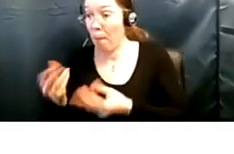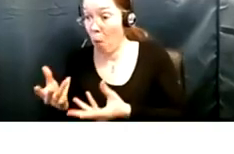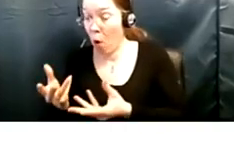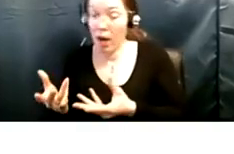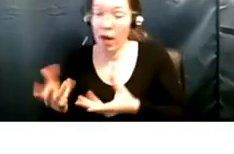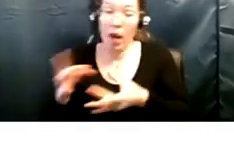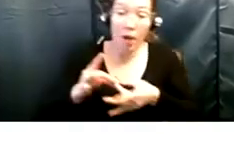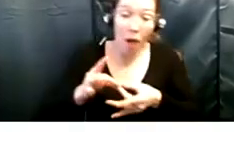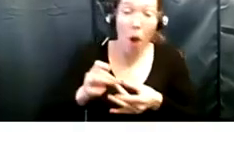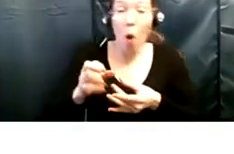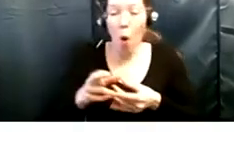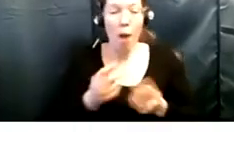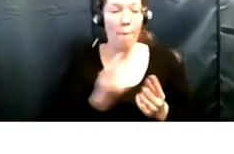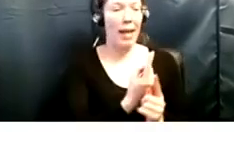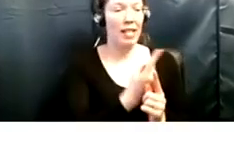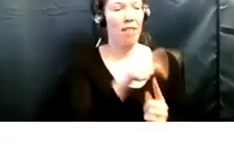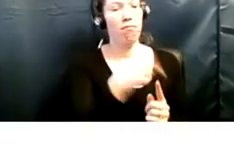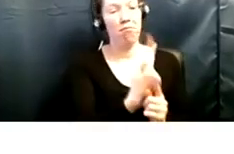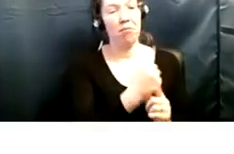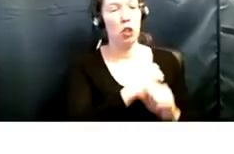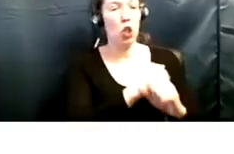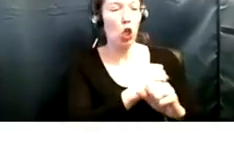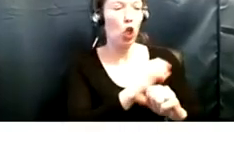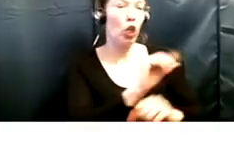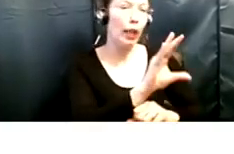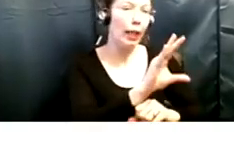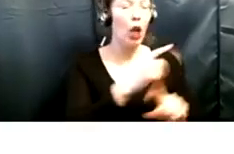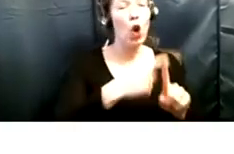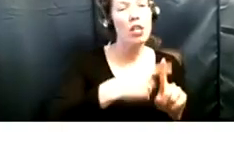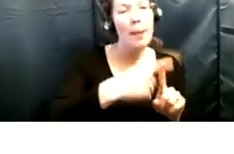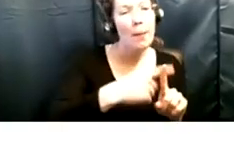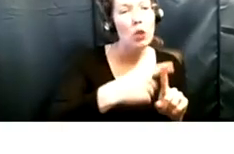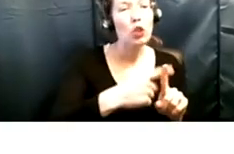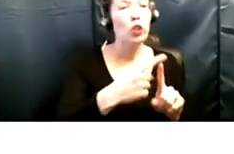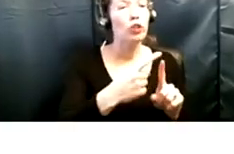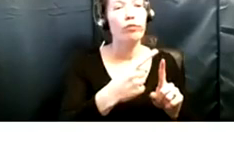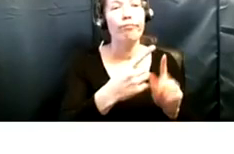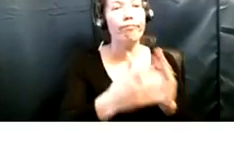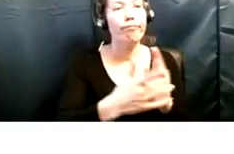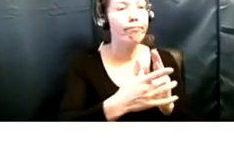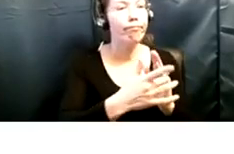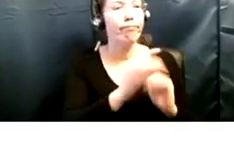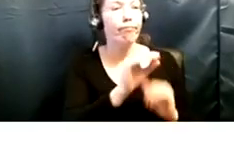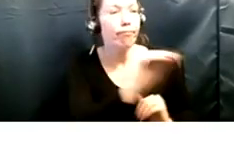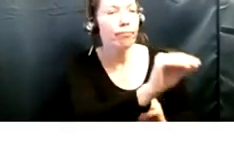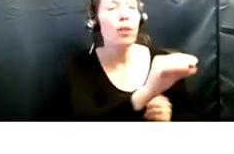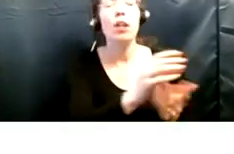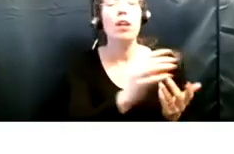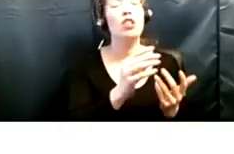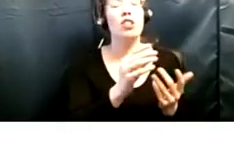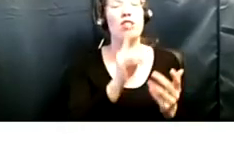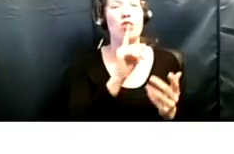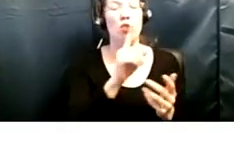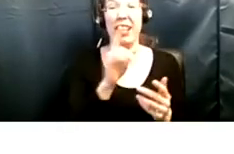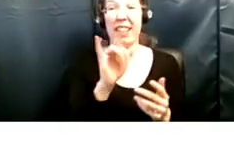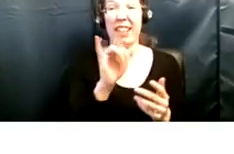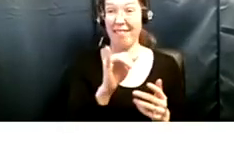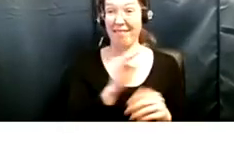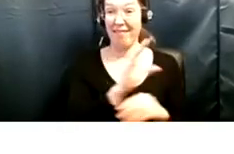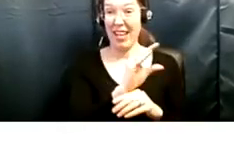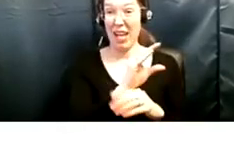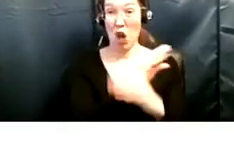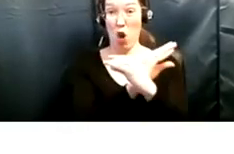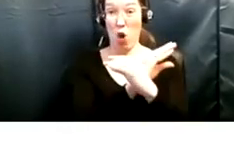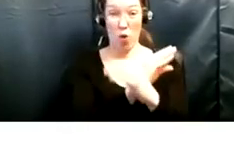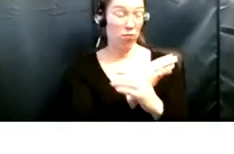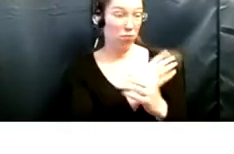person's home, maybe a security system or a thermostat or things like that. But especially that two-way video is a piece of assistive